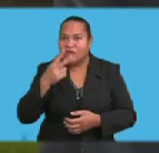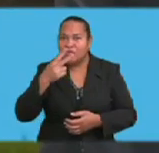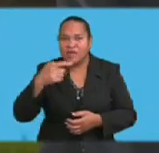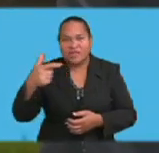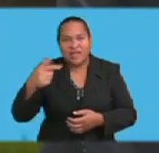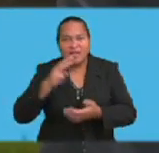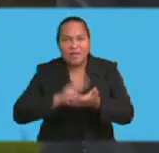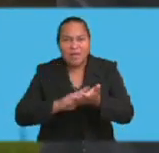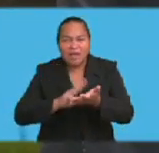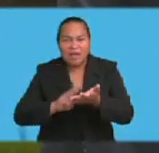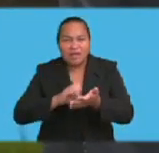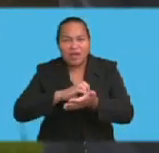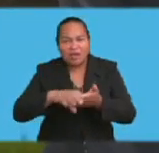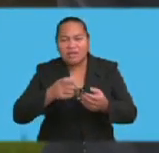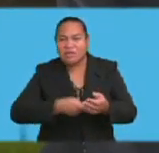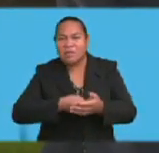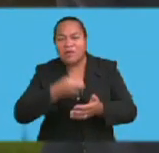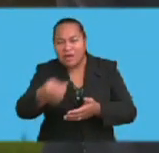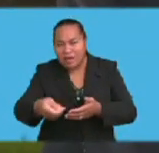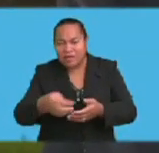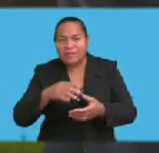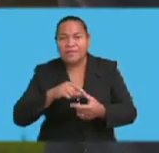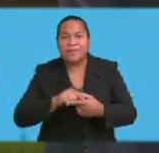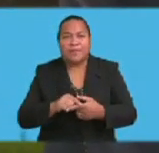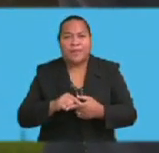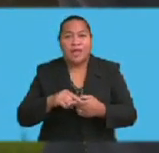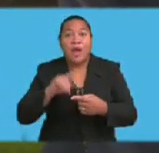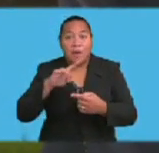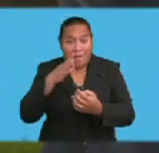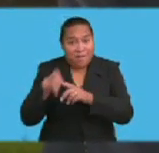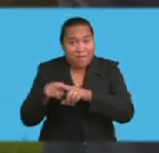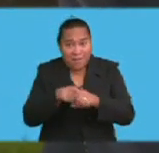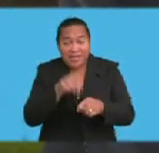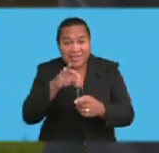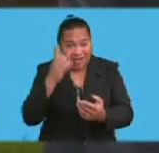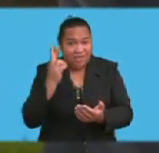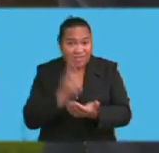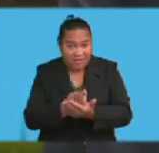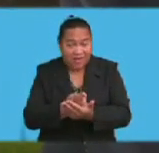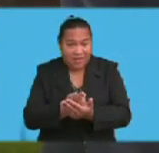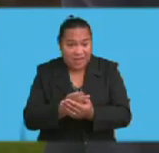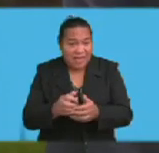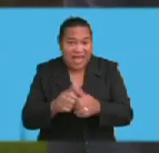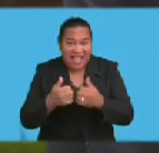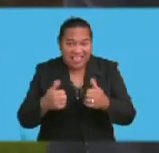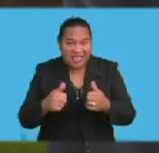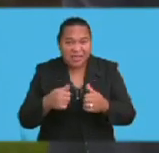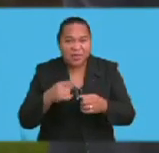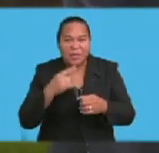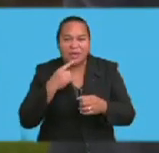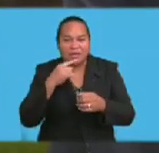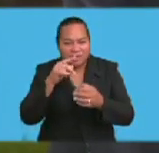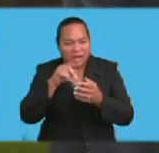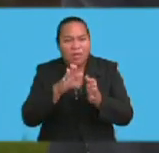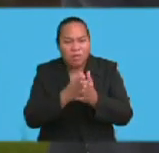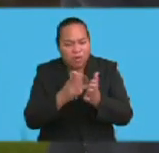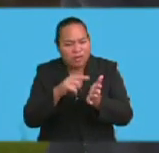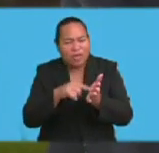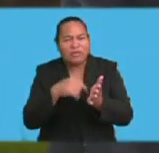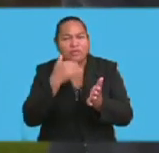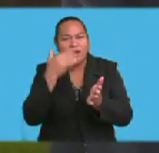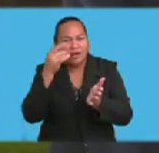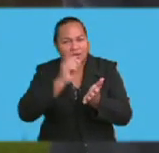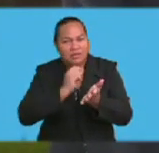were impaired by the fund. What it means, Madam Speaker, is that the actual value of the investment assets were overstated in FNPF's books. That